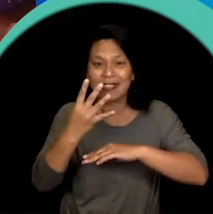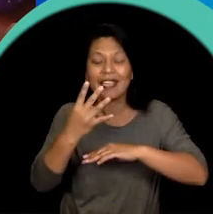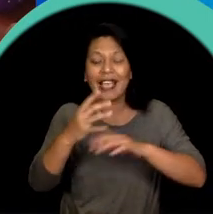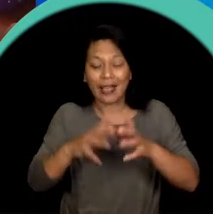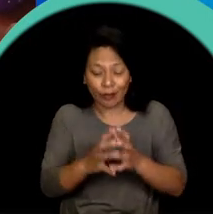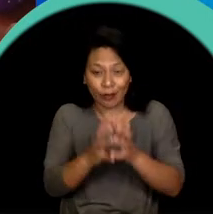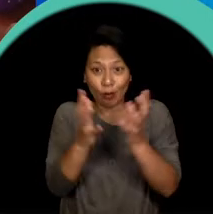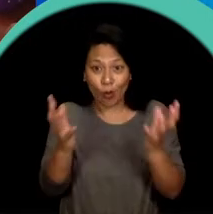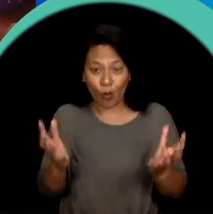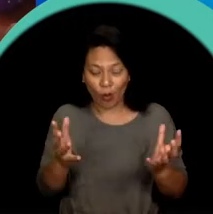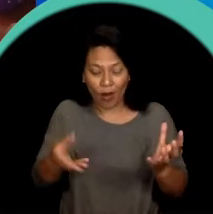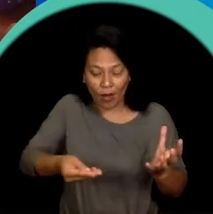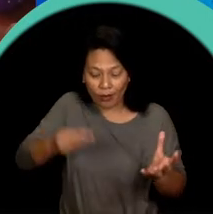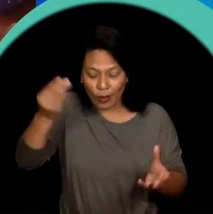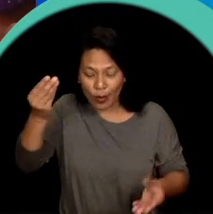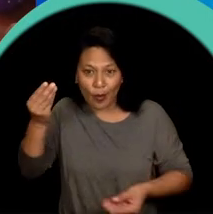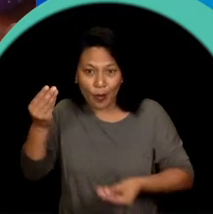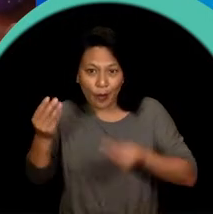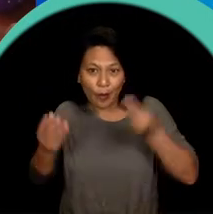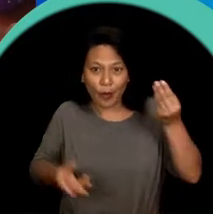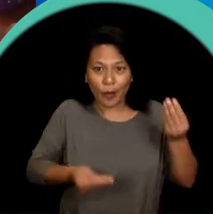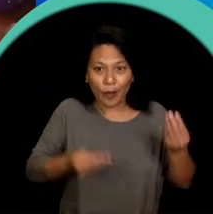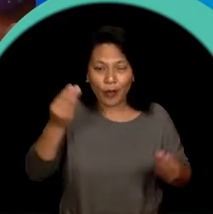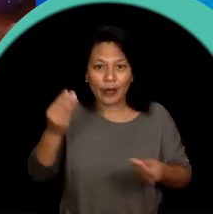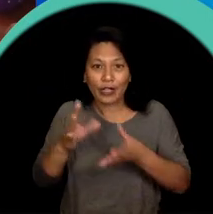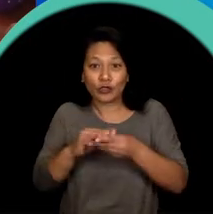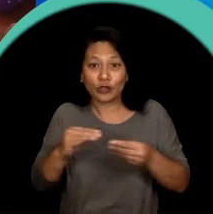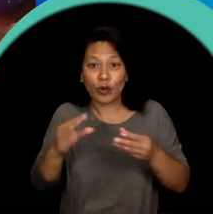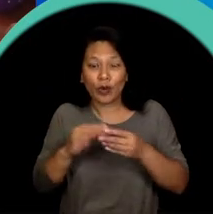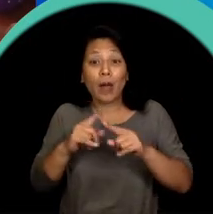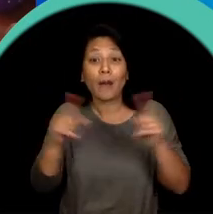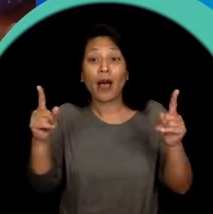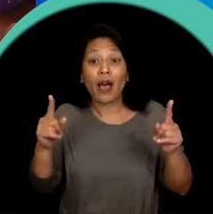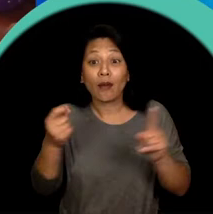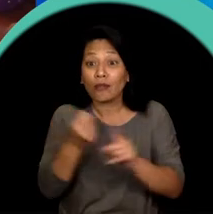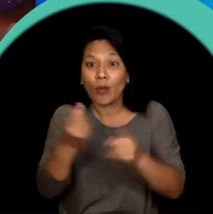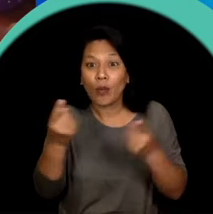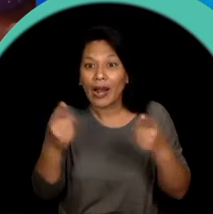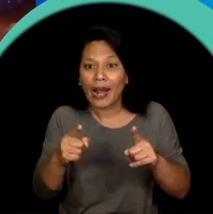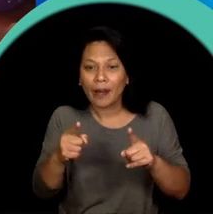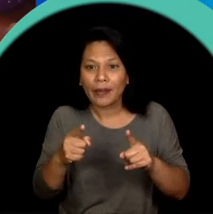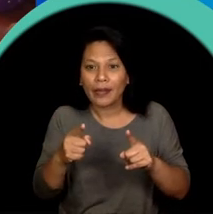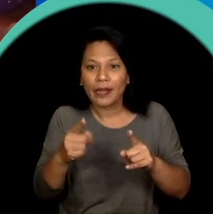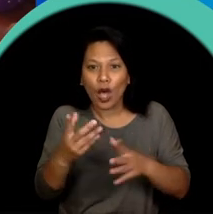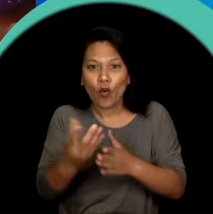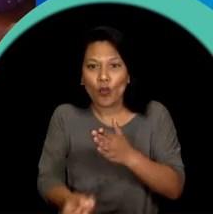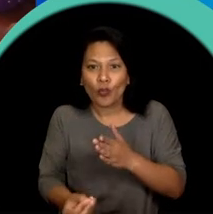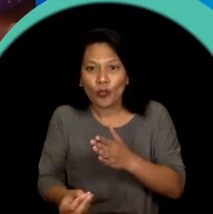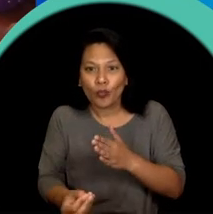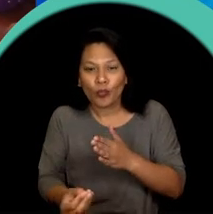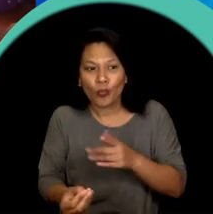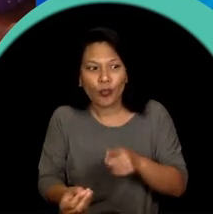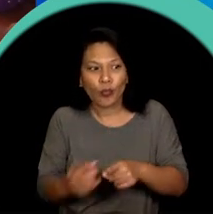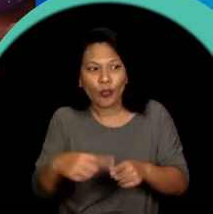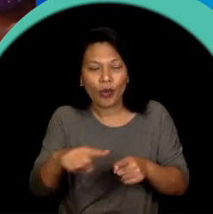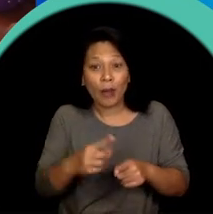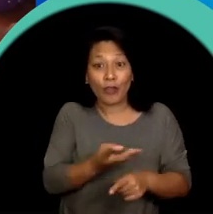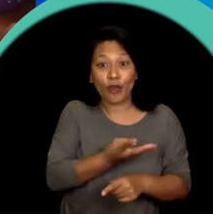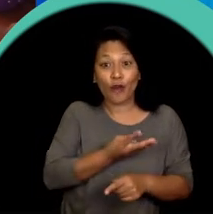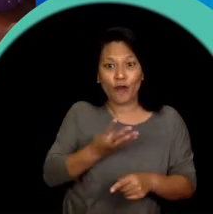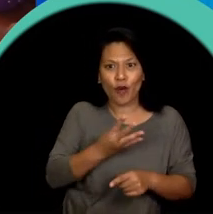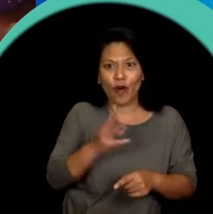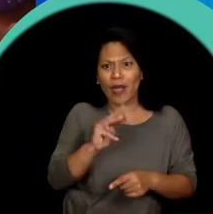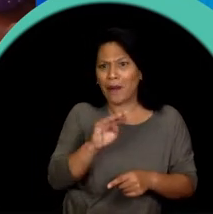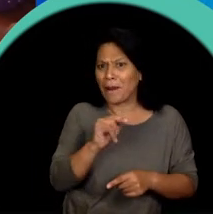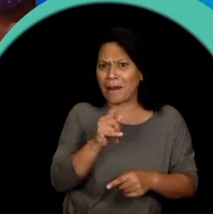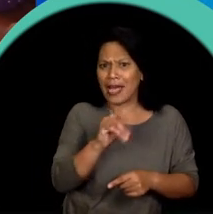treaty bundle of the Treaty Bundle 12 holder comes to Windy Lake to build unity among the Cree people and have